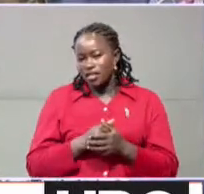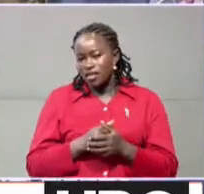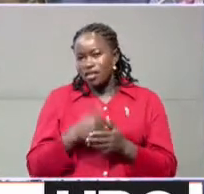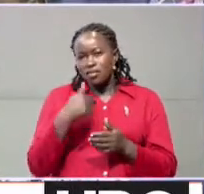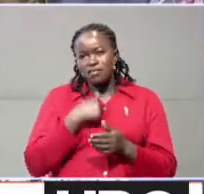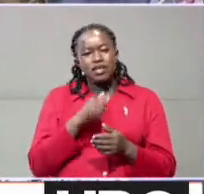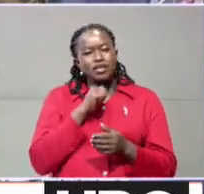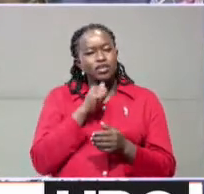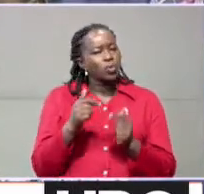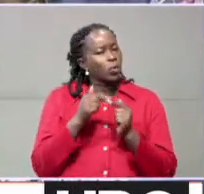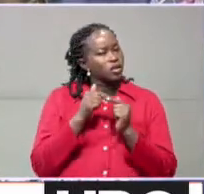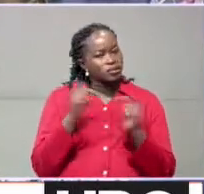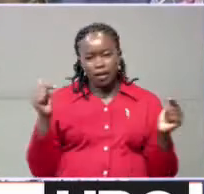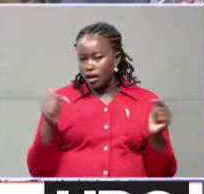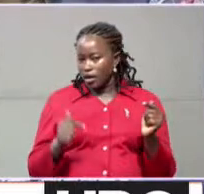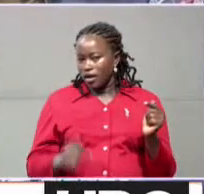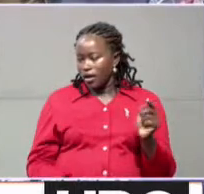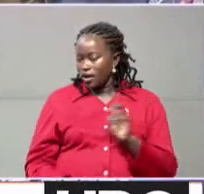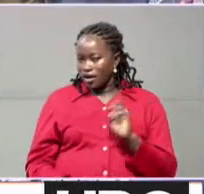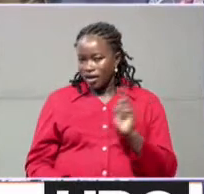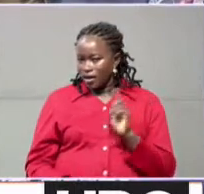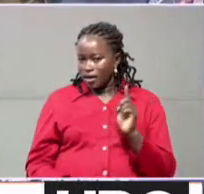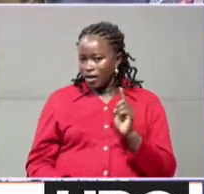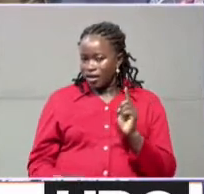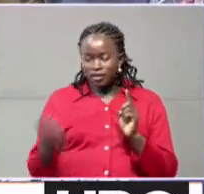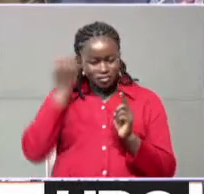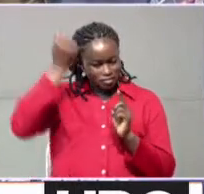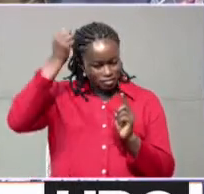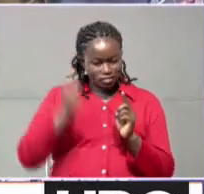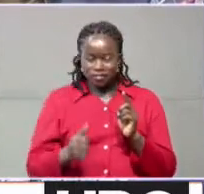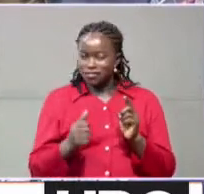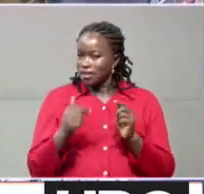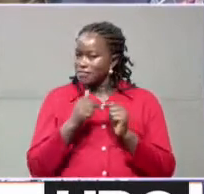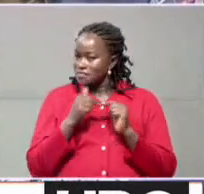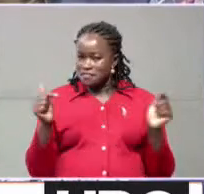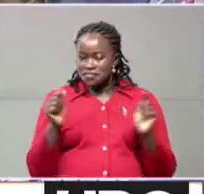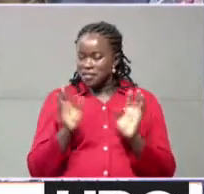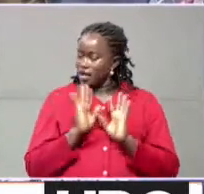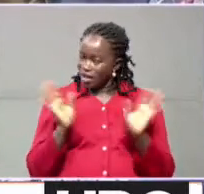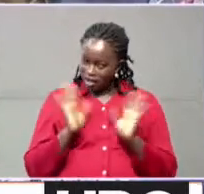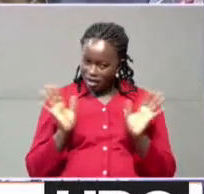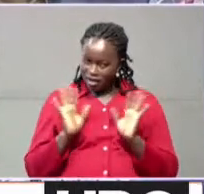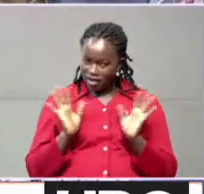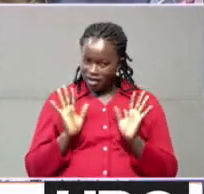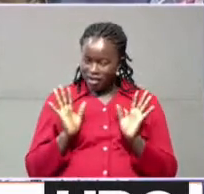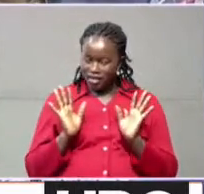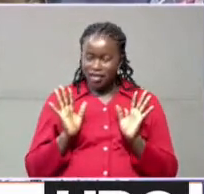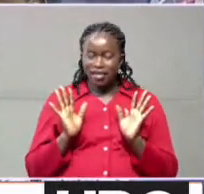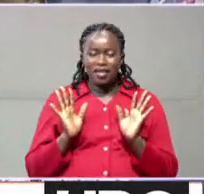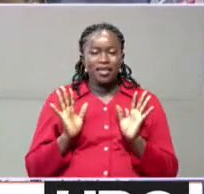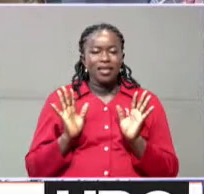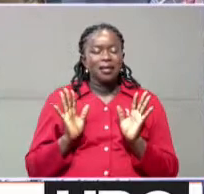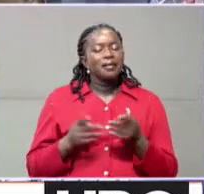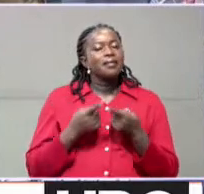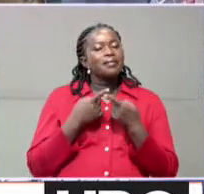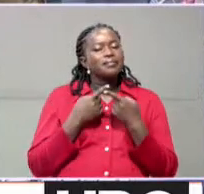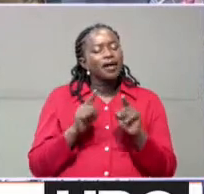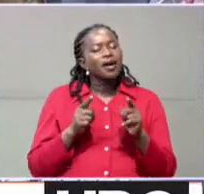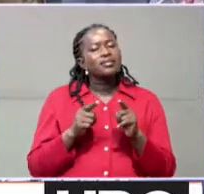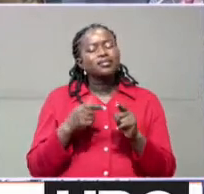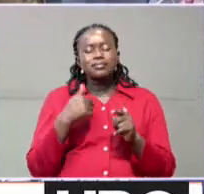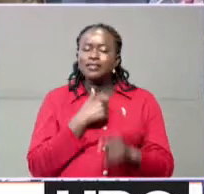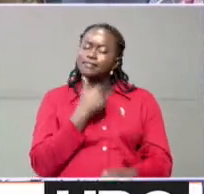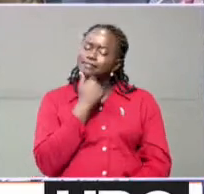to contest to contest the decision to cut the decision i'm not contesting it but i'm